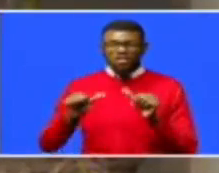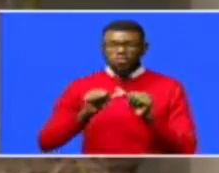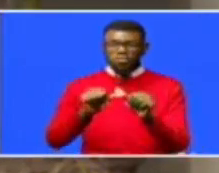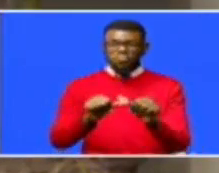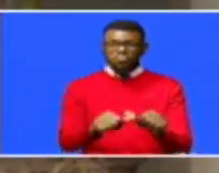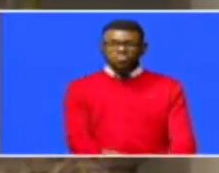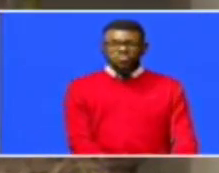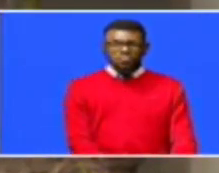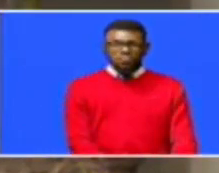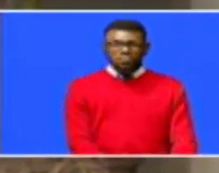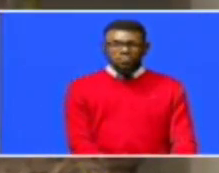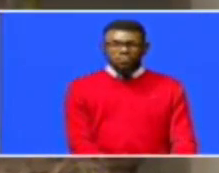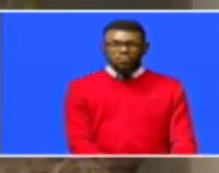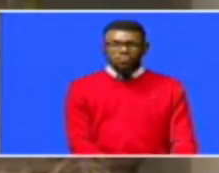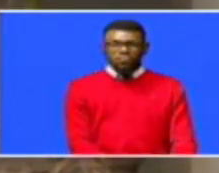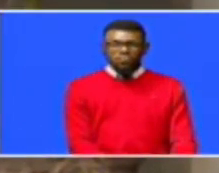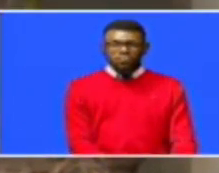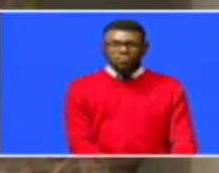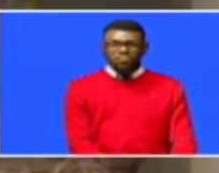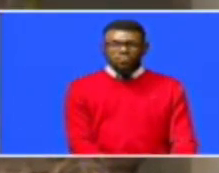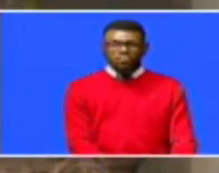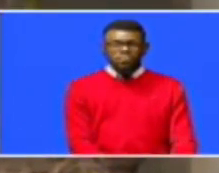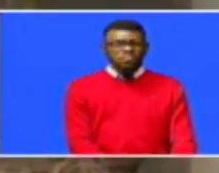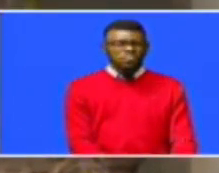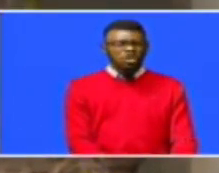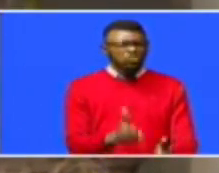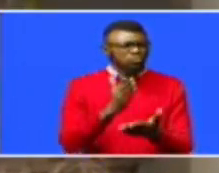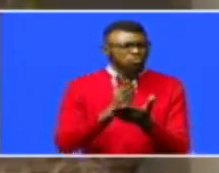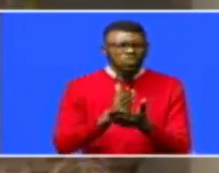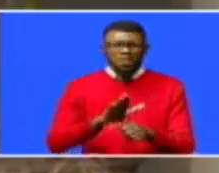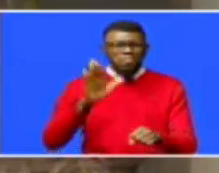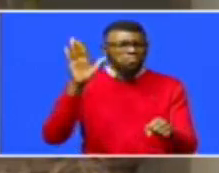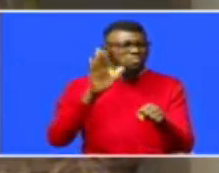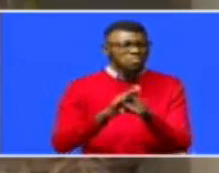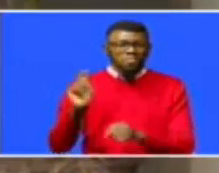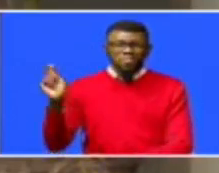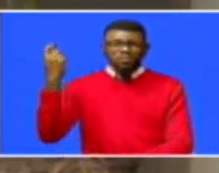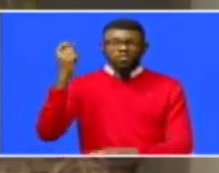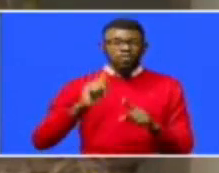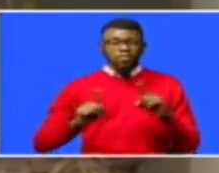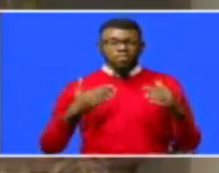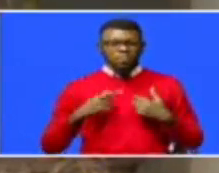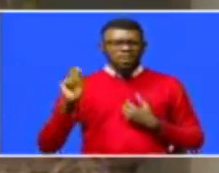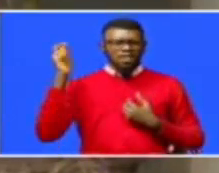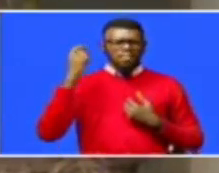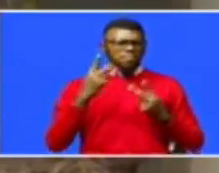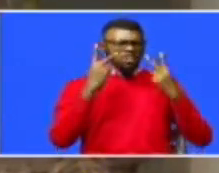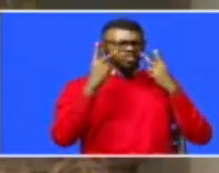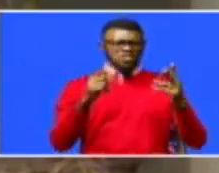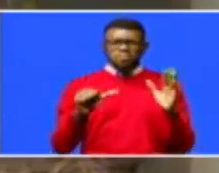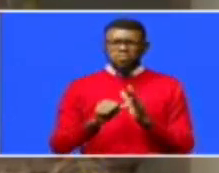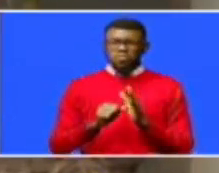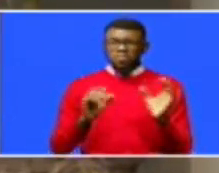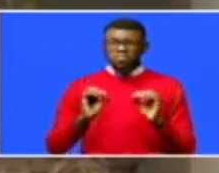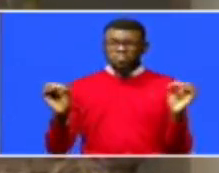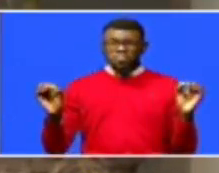8-year-olds, yeah, it's rampant, very, very rampant all over Kenya. But Kenyans don't see this as a problem.